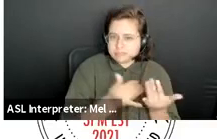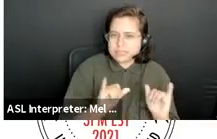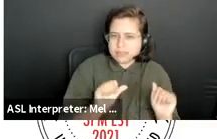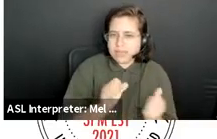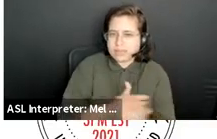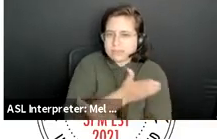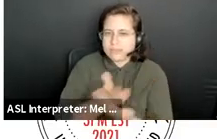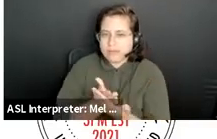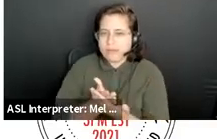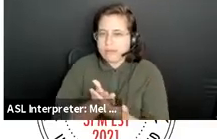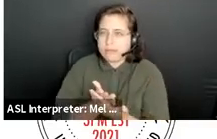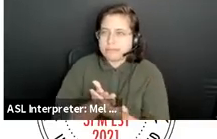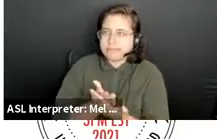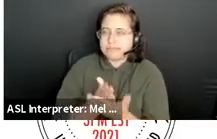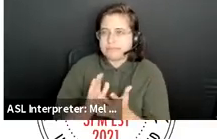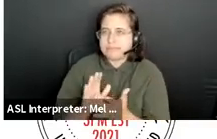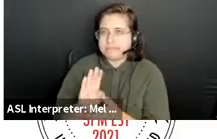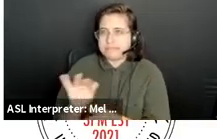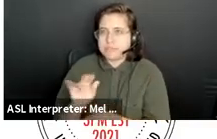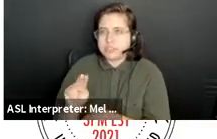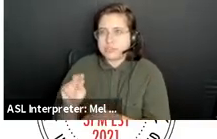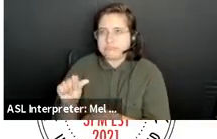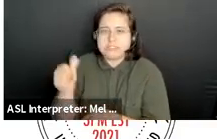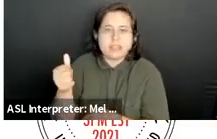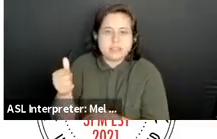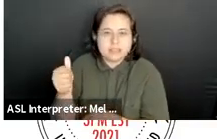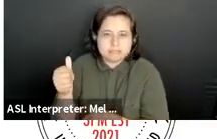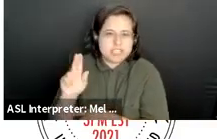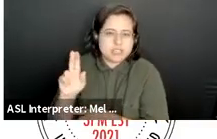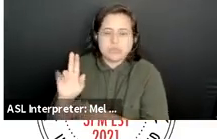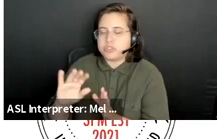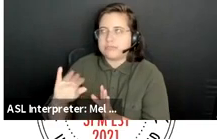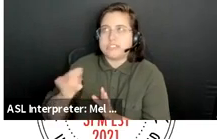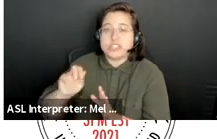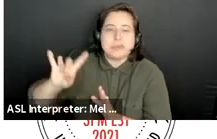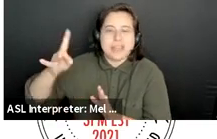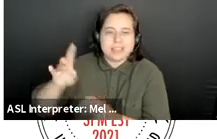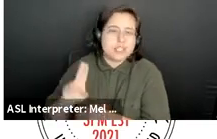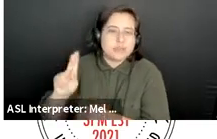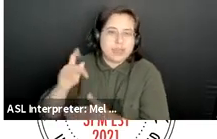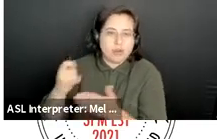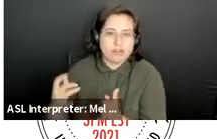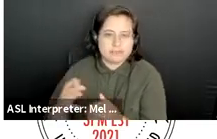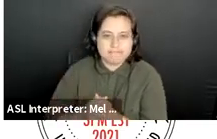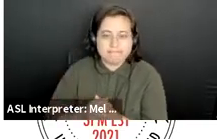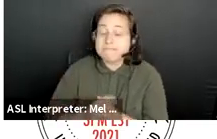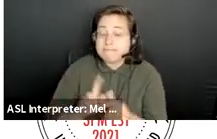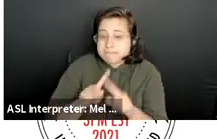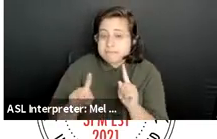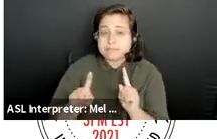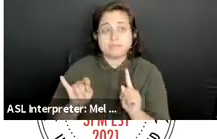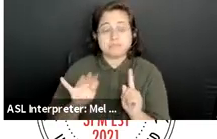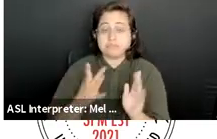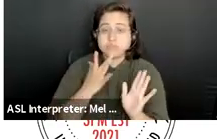here by January 10th, this UK artist, or by January 8th, this UK artist. However, if you want to avoid the